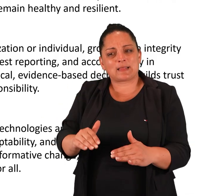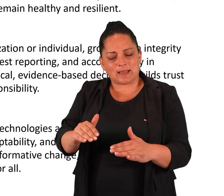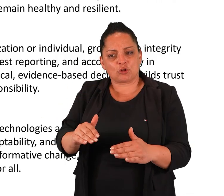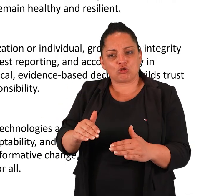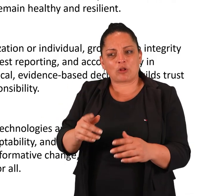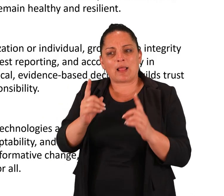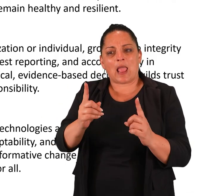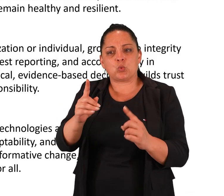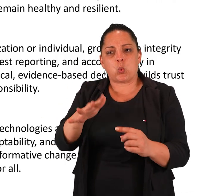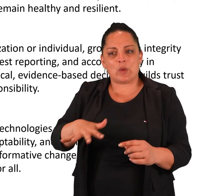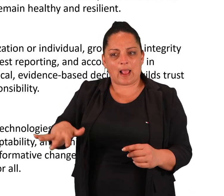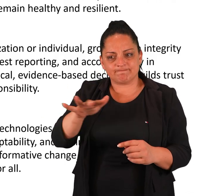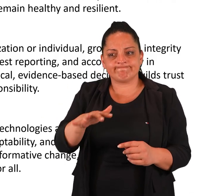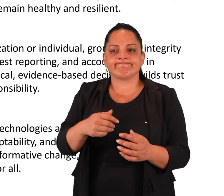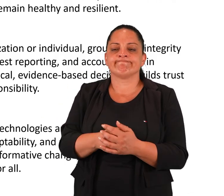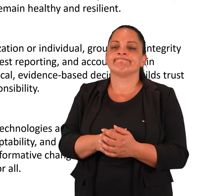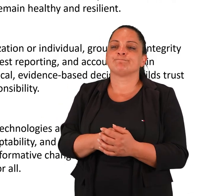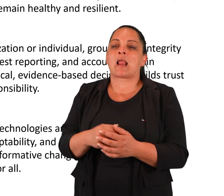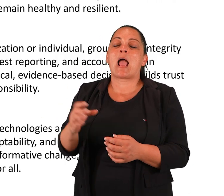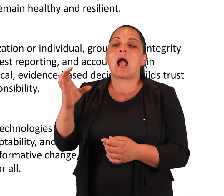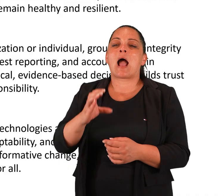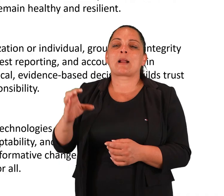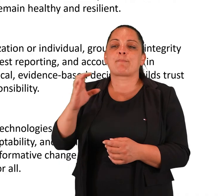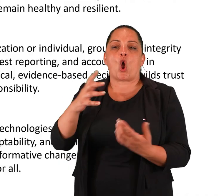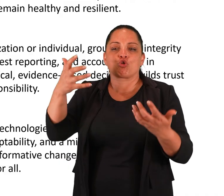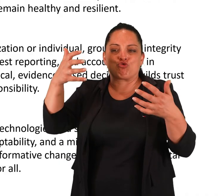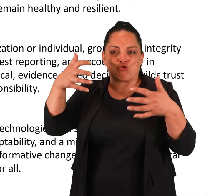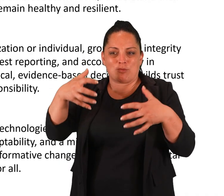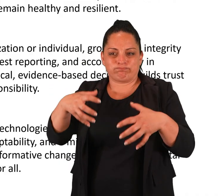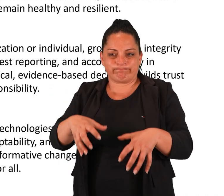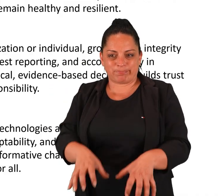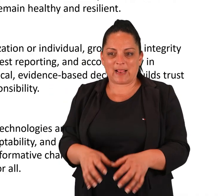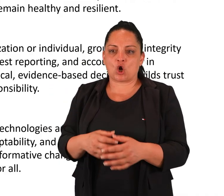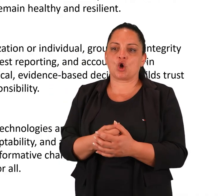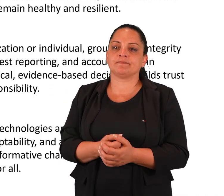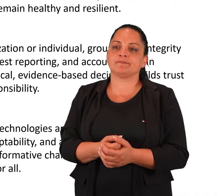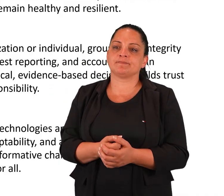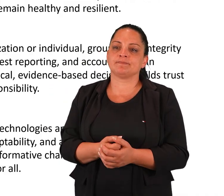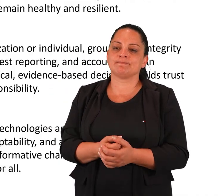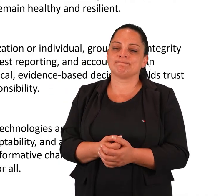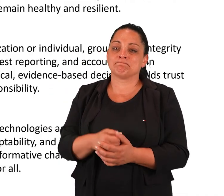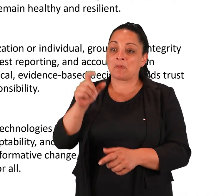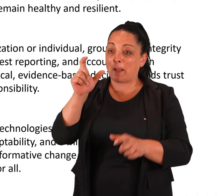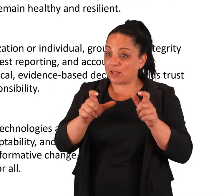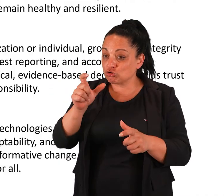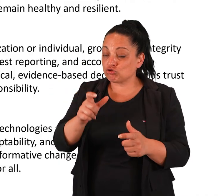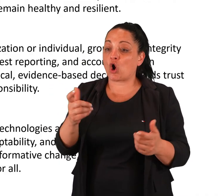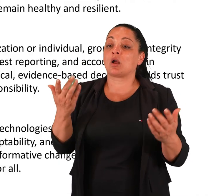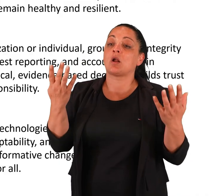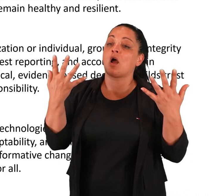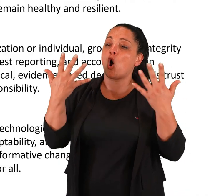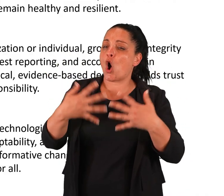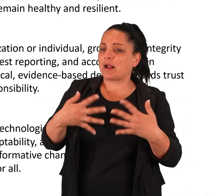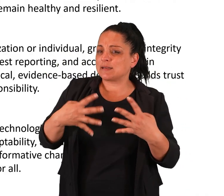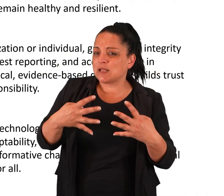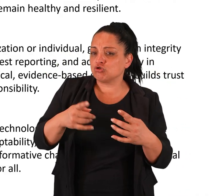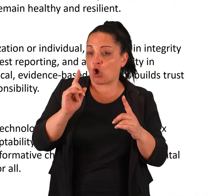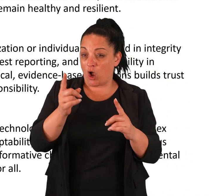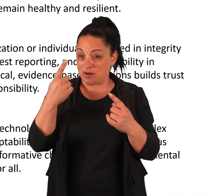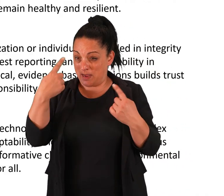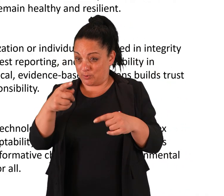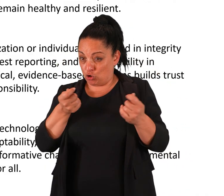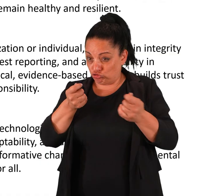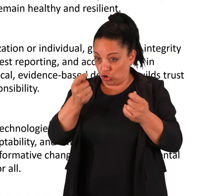natural resources and reducing our carbon footprint. Individuals and organizations that